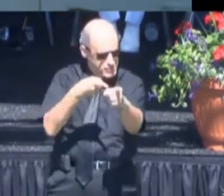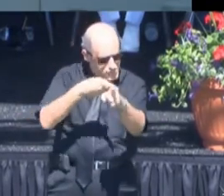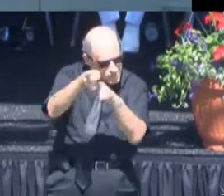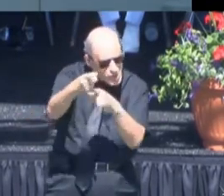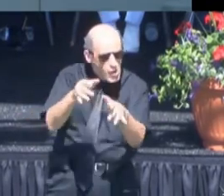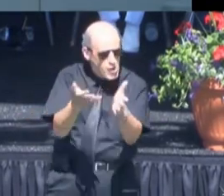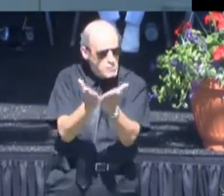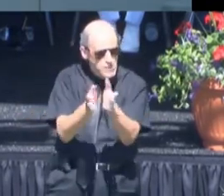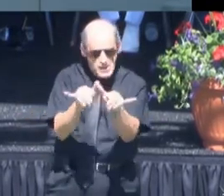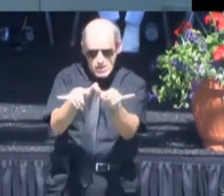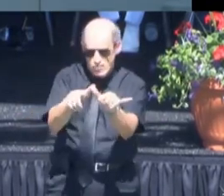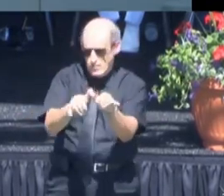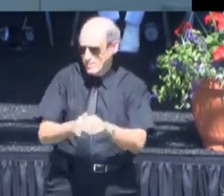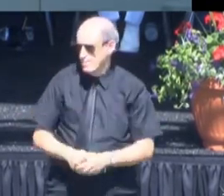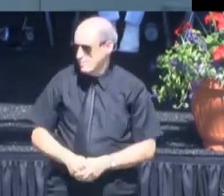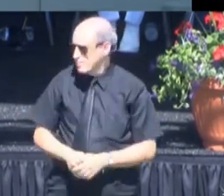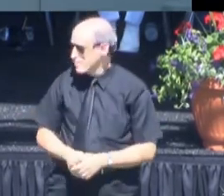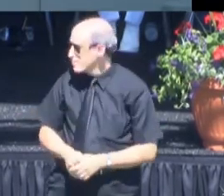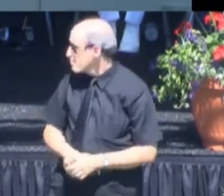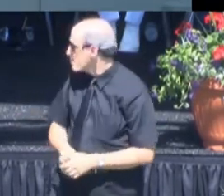Engineering.